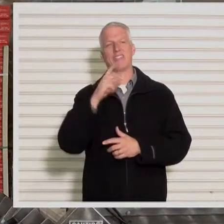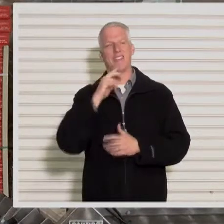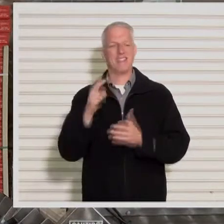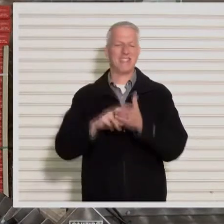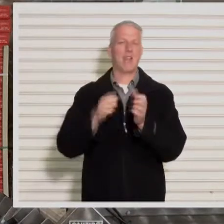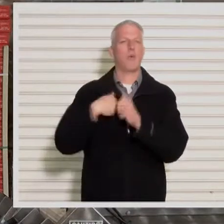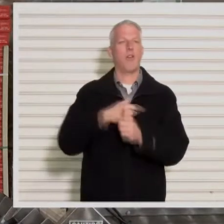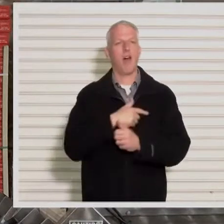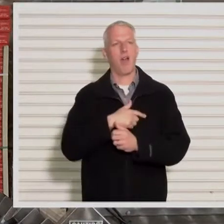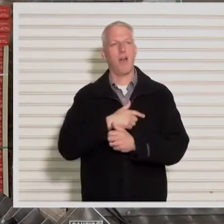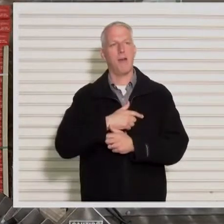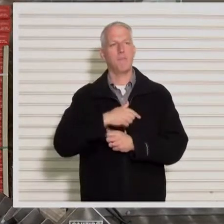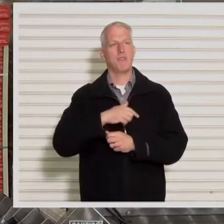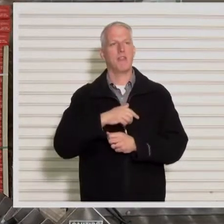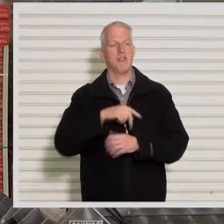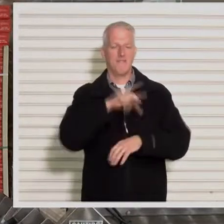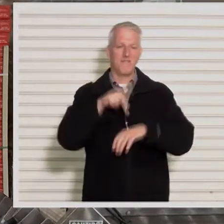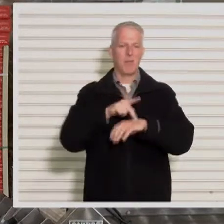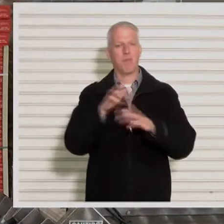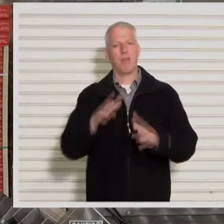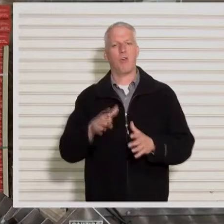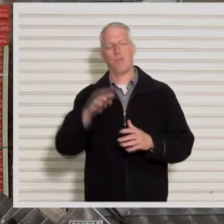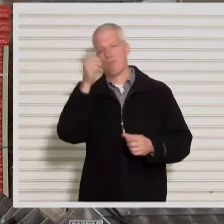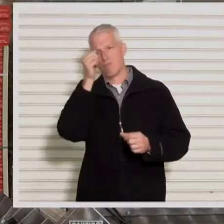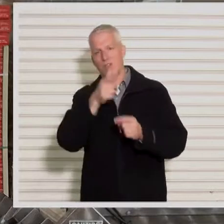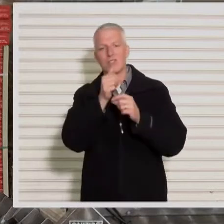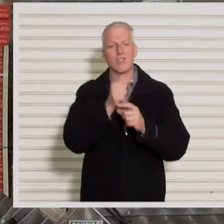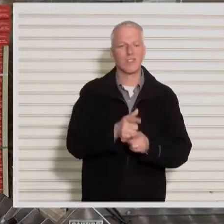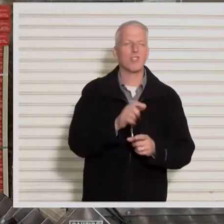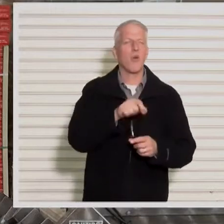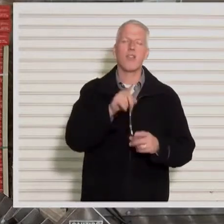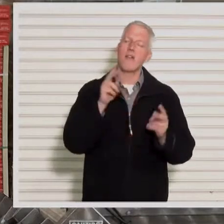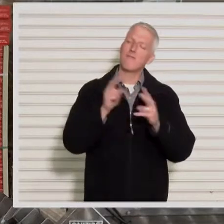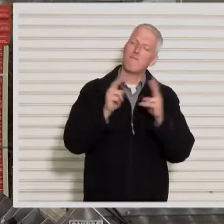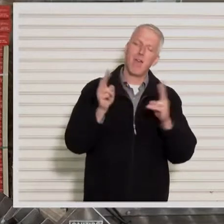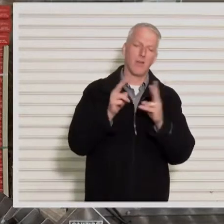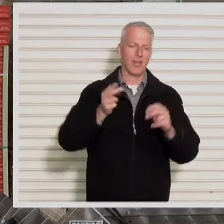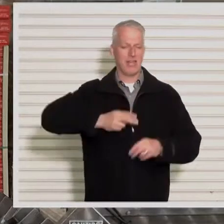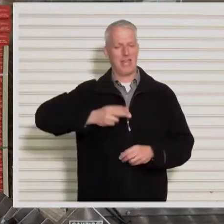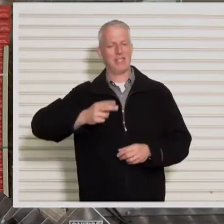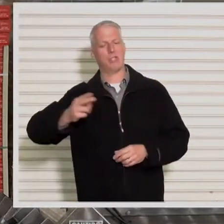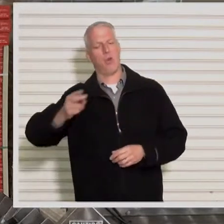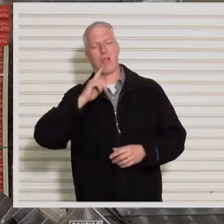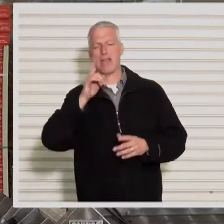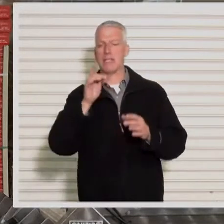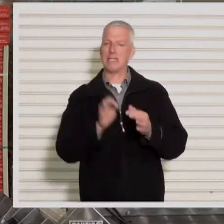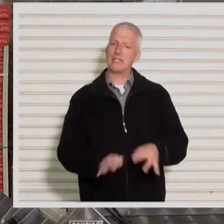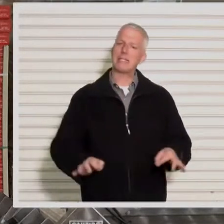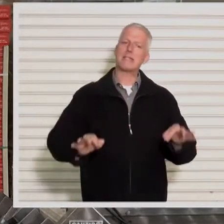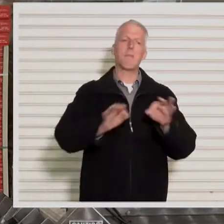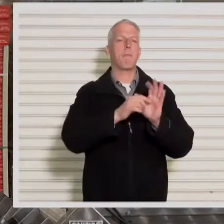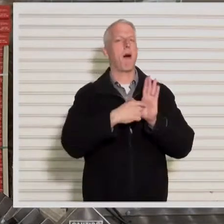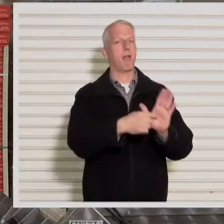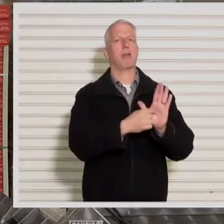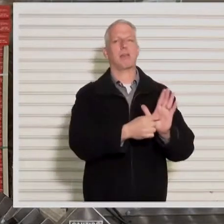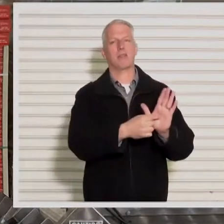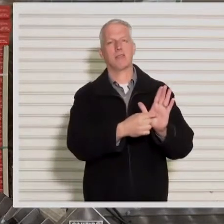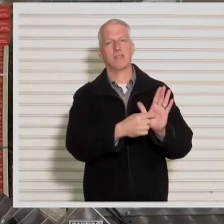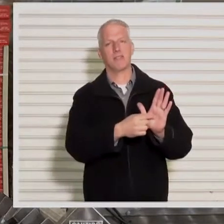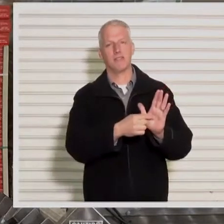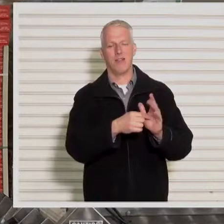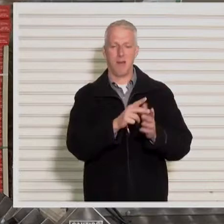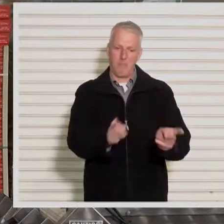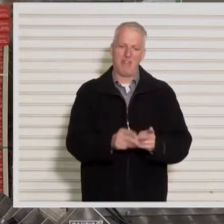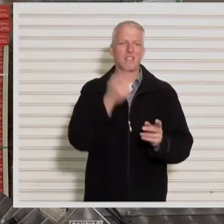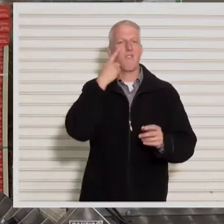and sisters occurred here. So this is a very historic and symbolic place in the state and the nation